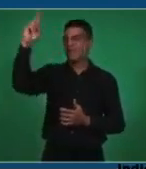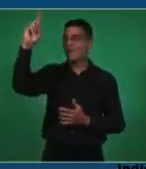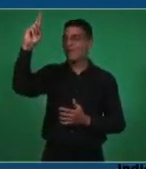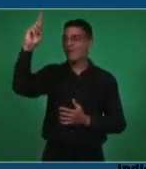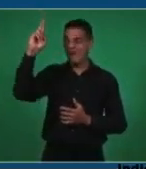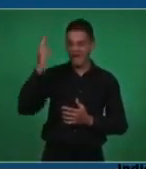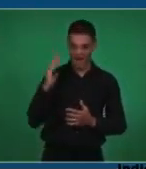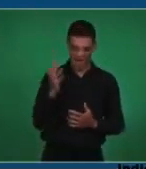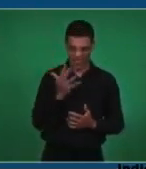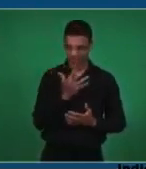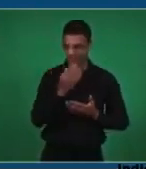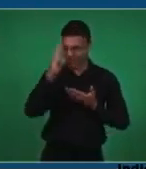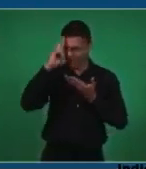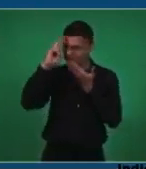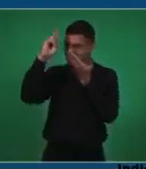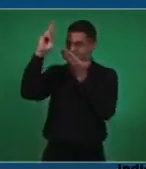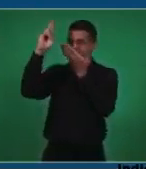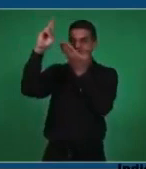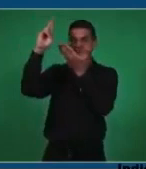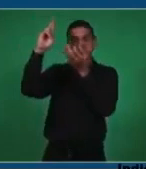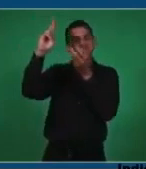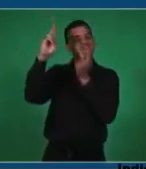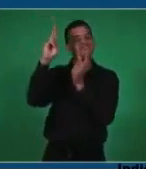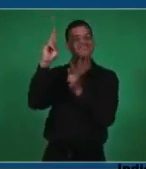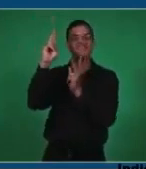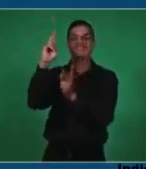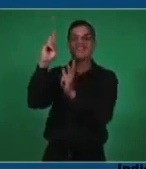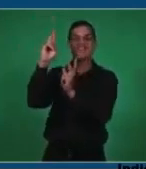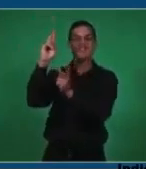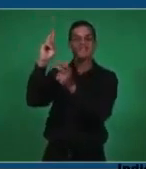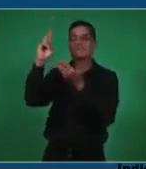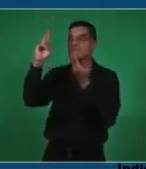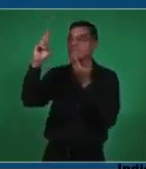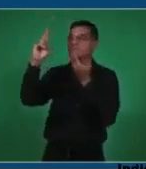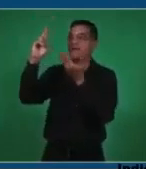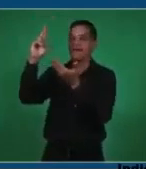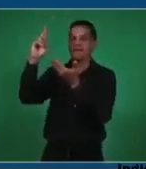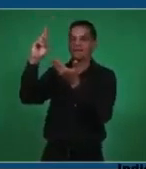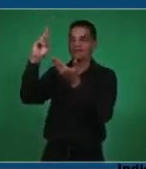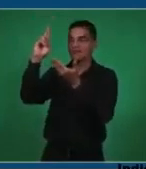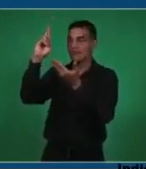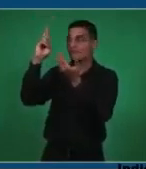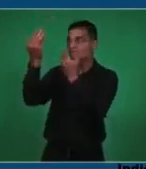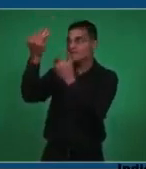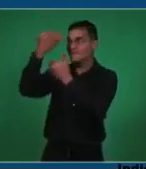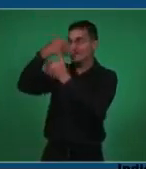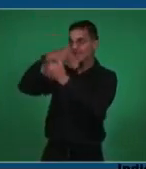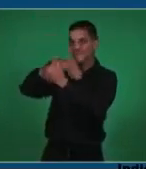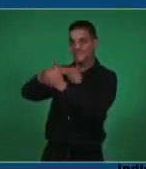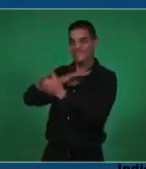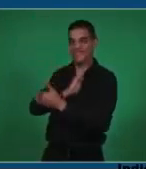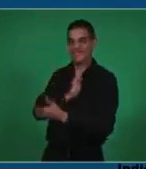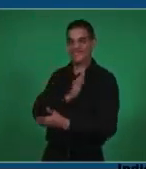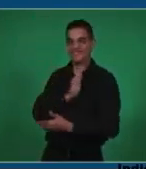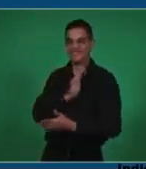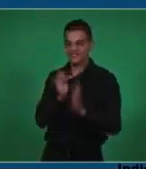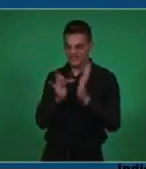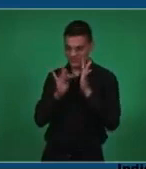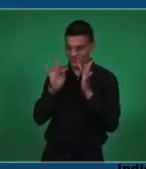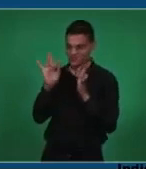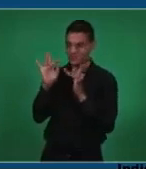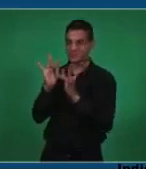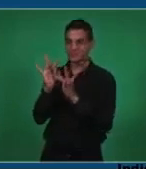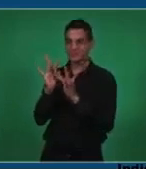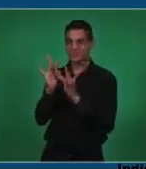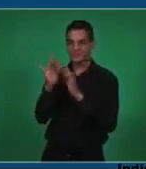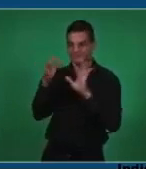Forever, and I adore you, and I always implore to you, Lord, O